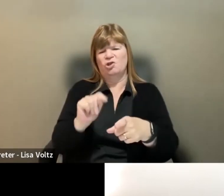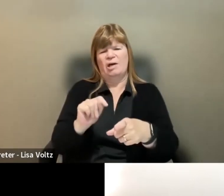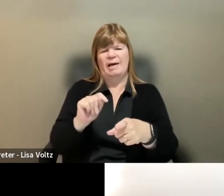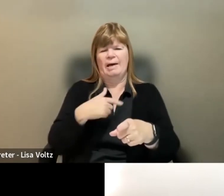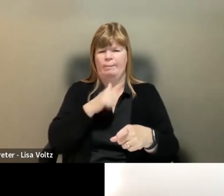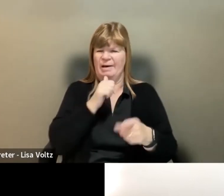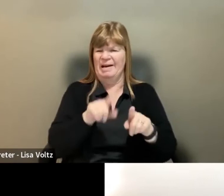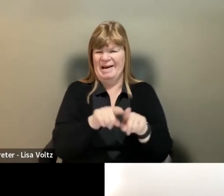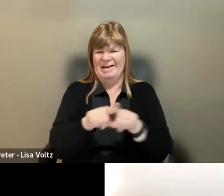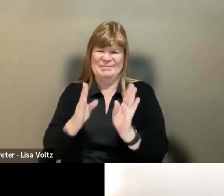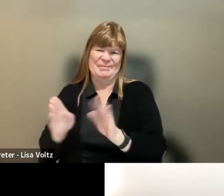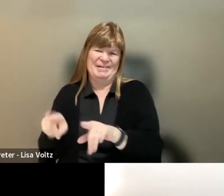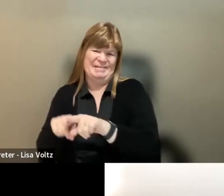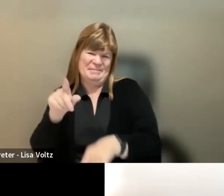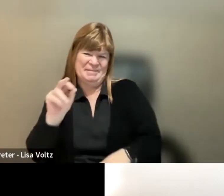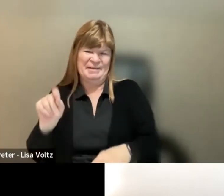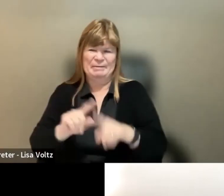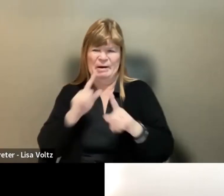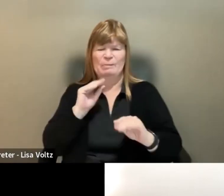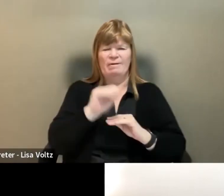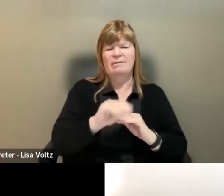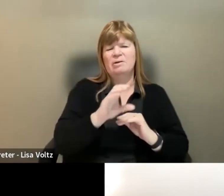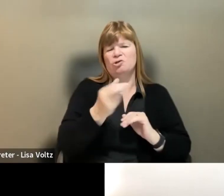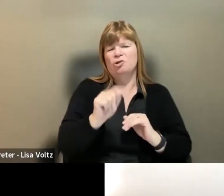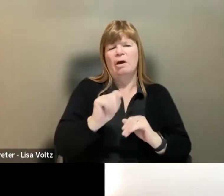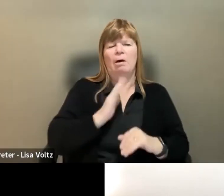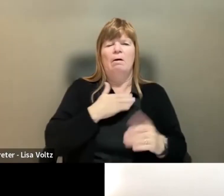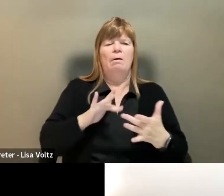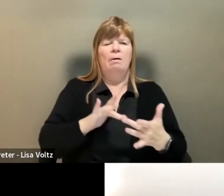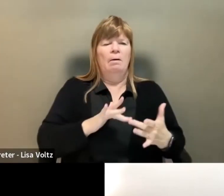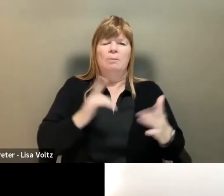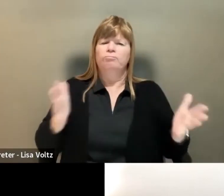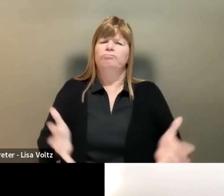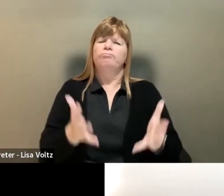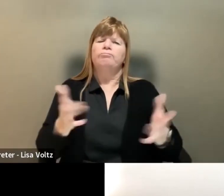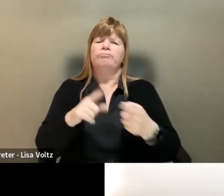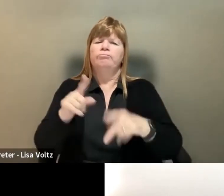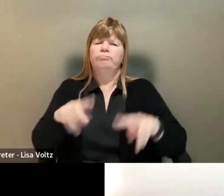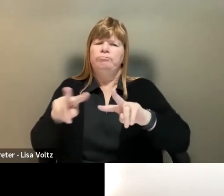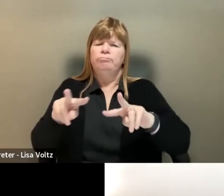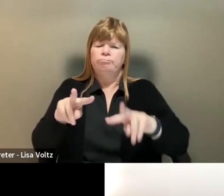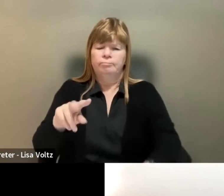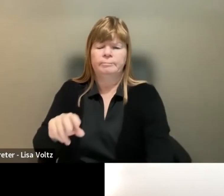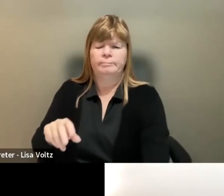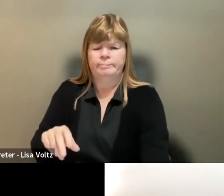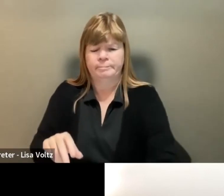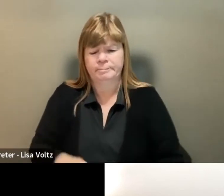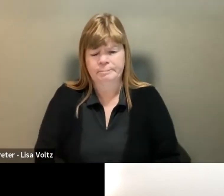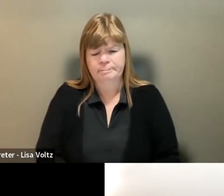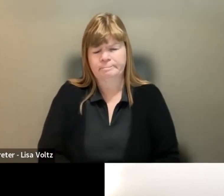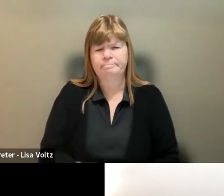organized, I don't think, as Donna, but I'll put the website in the chat. And I would encourage you all to take a look. You